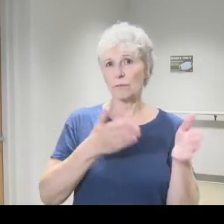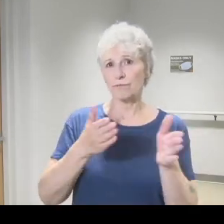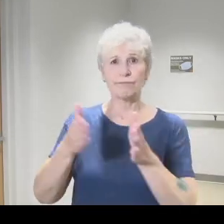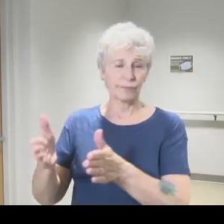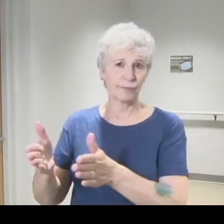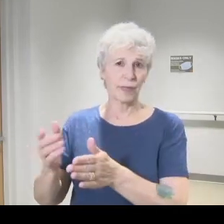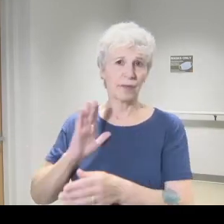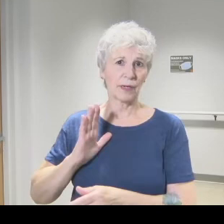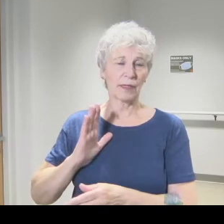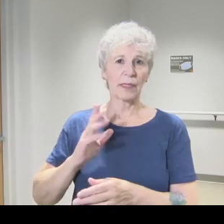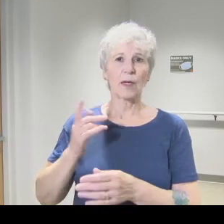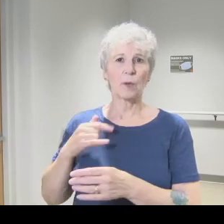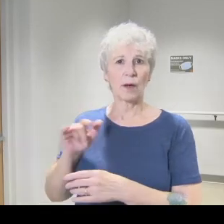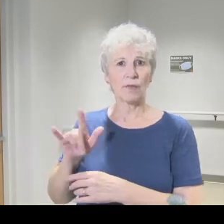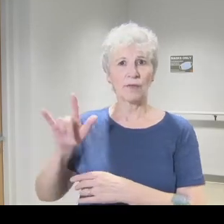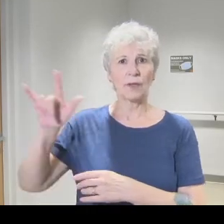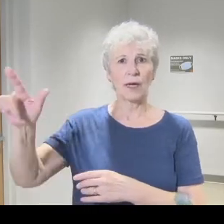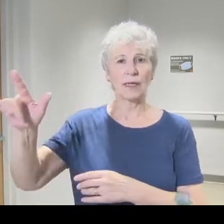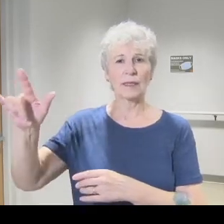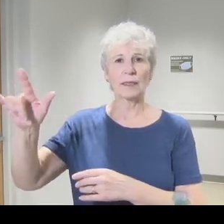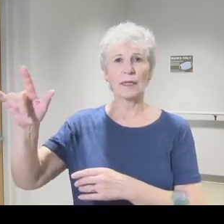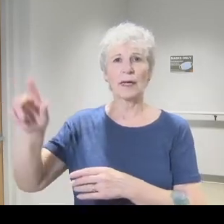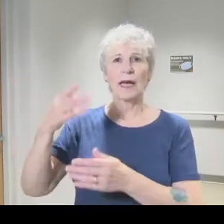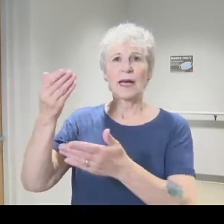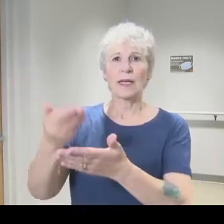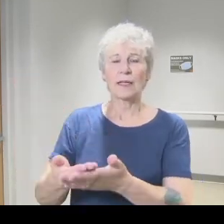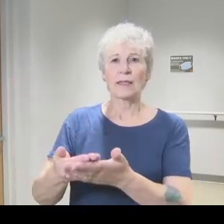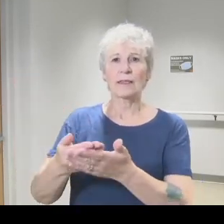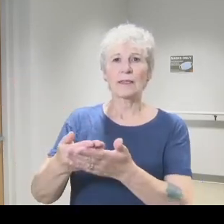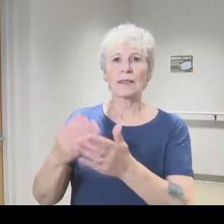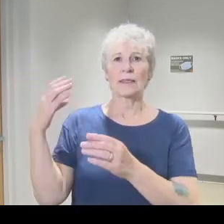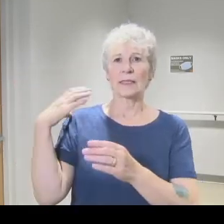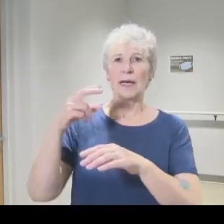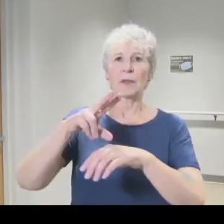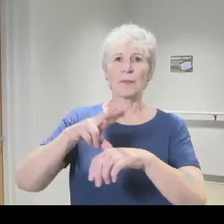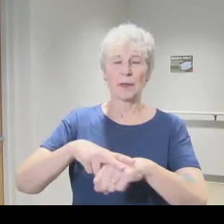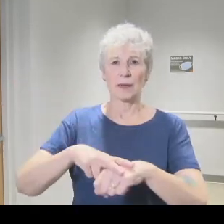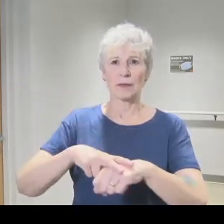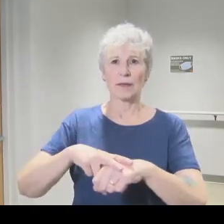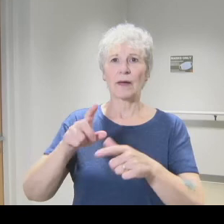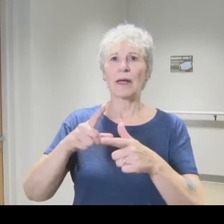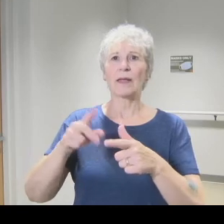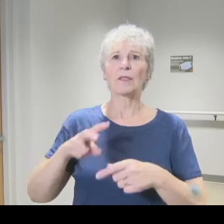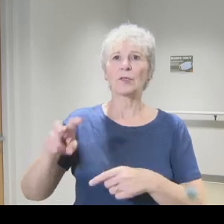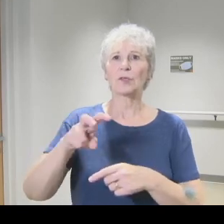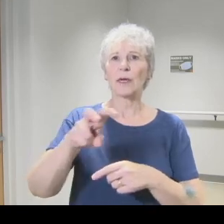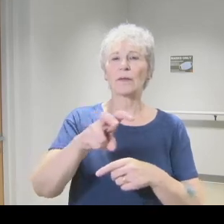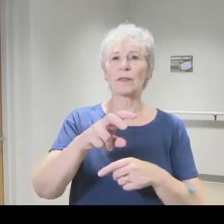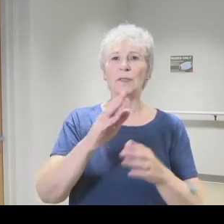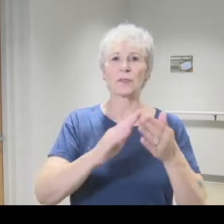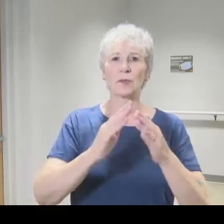we'll be flying out of the U.S. and then landing in the capital of Paraguay, where we will then have to travel to a border town that